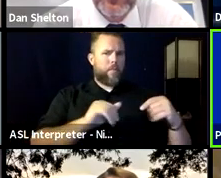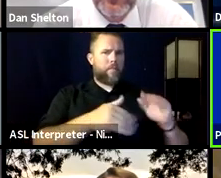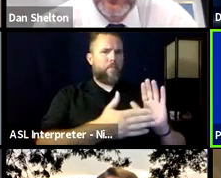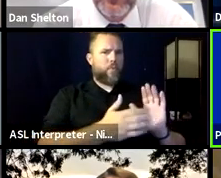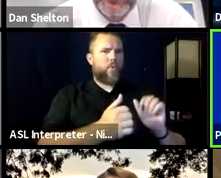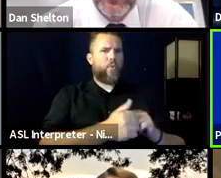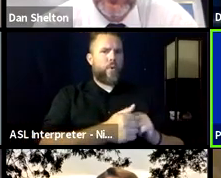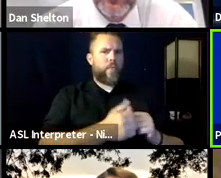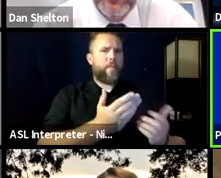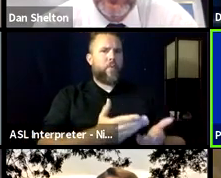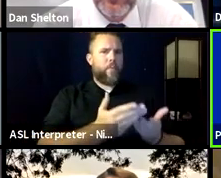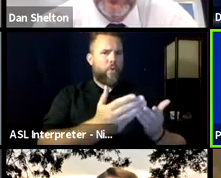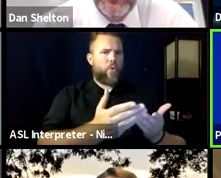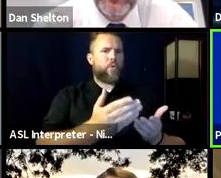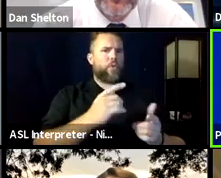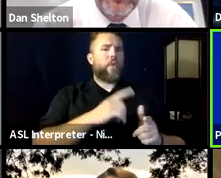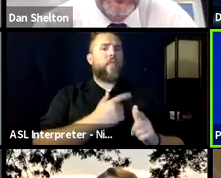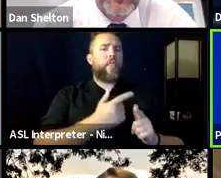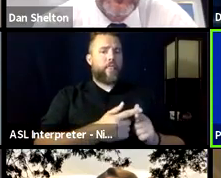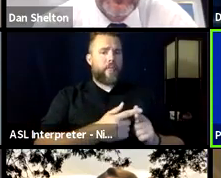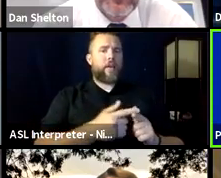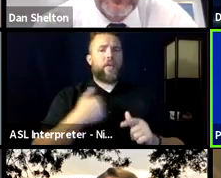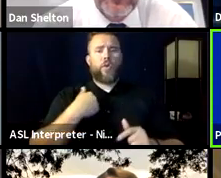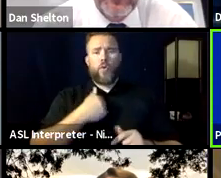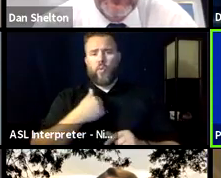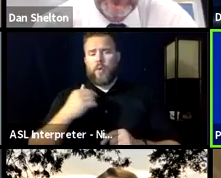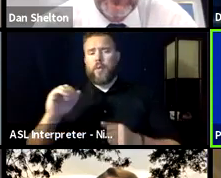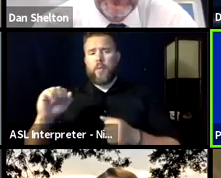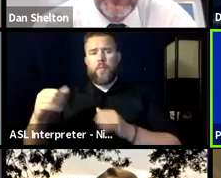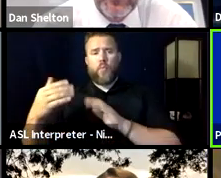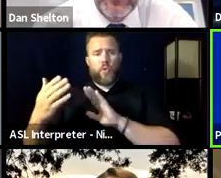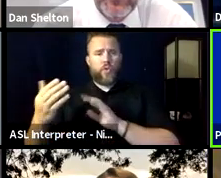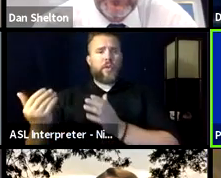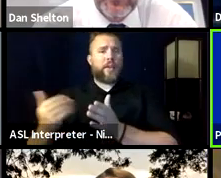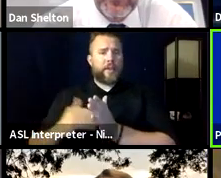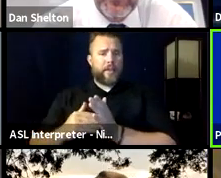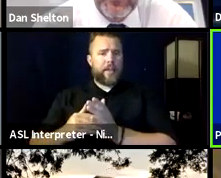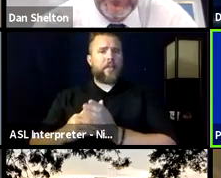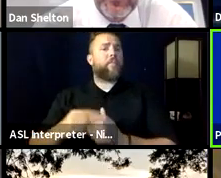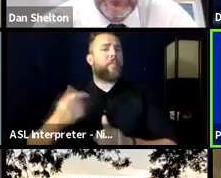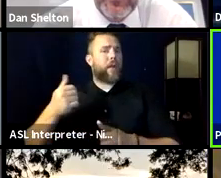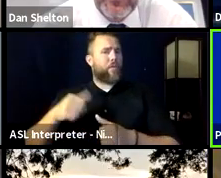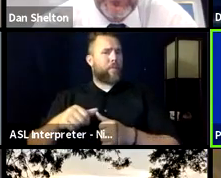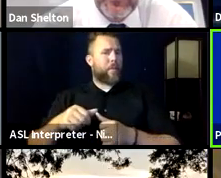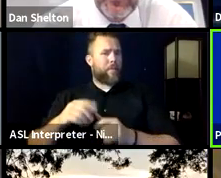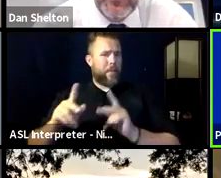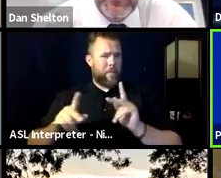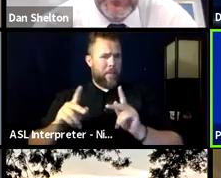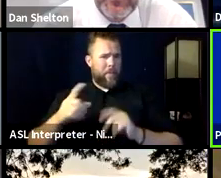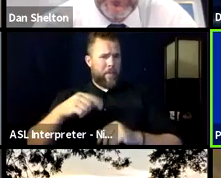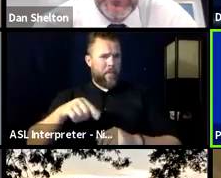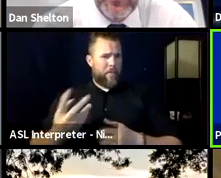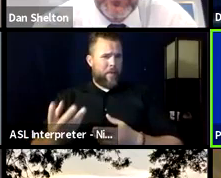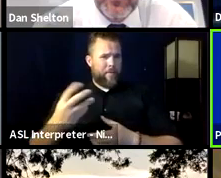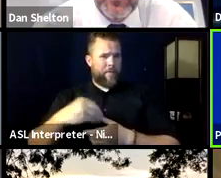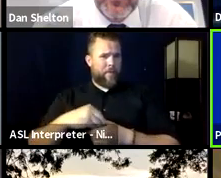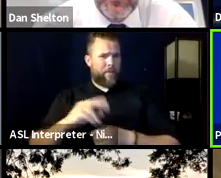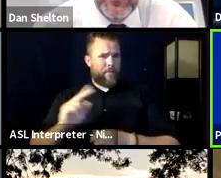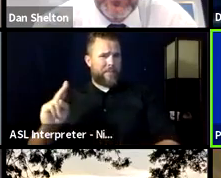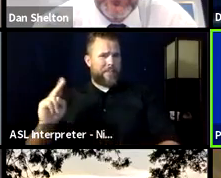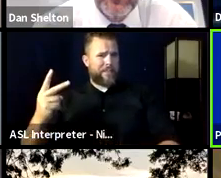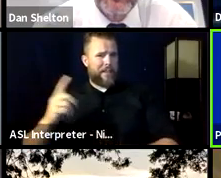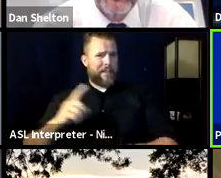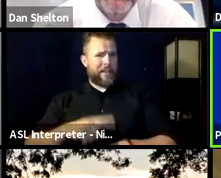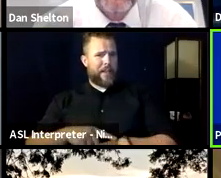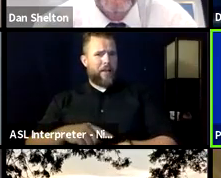board rejected, and then you went again. But I understand that the number of people that participated the second time was a lot less.